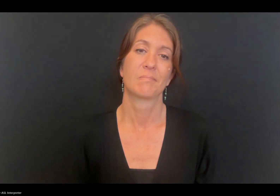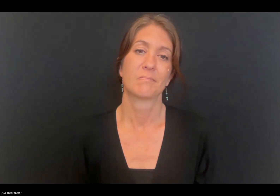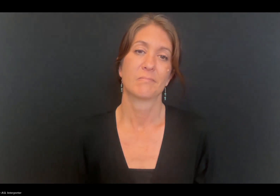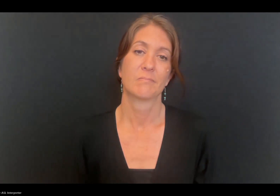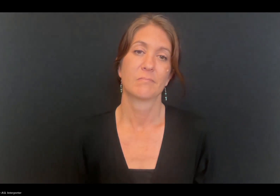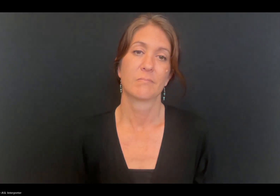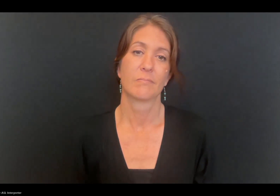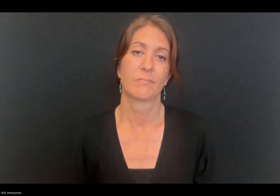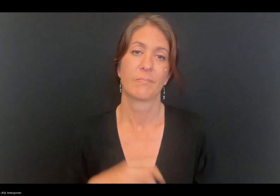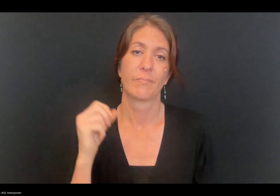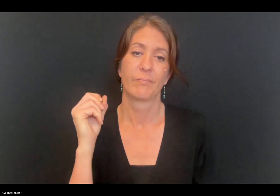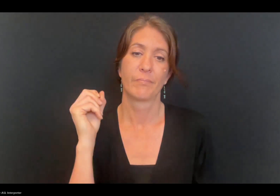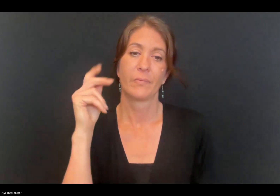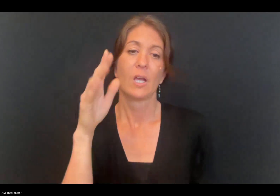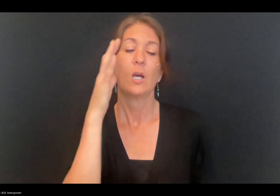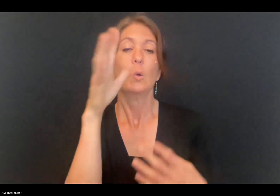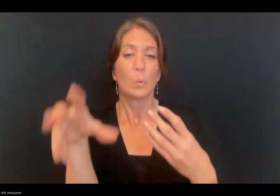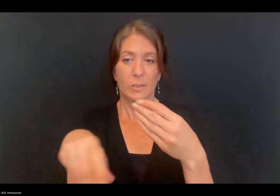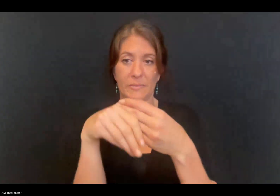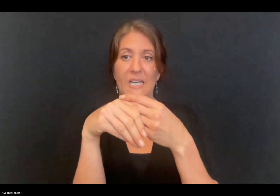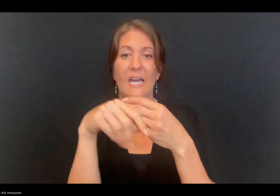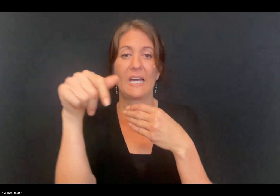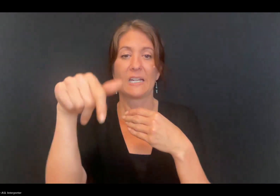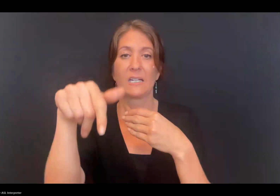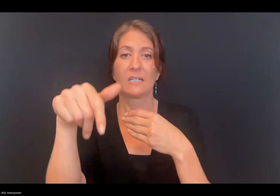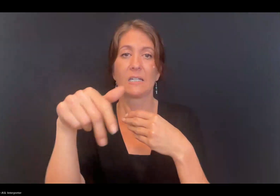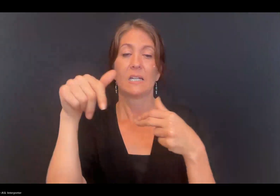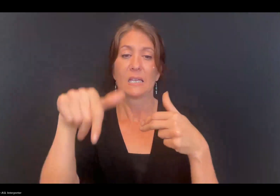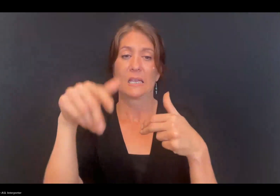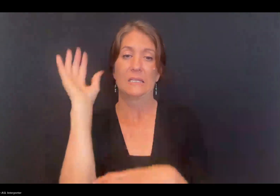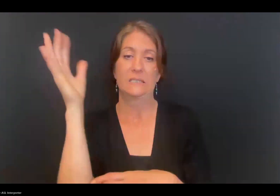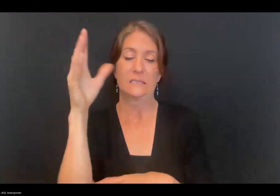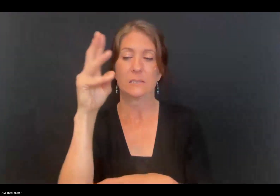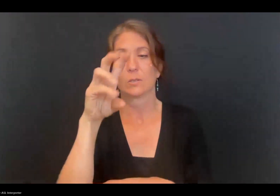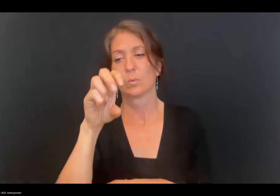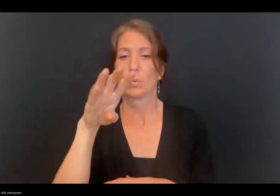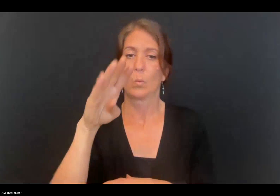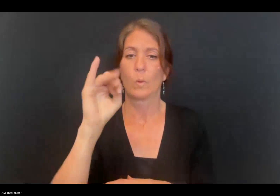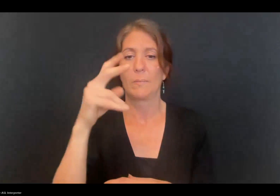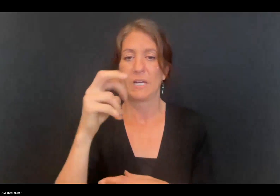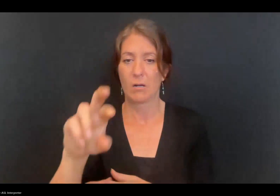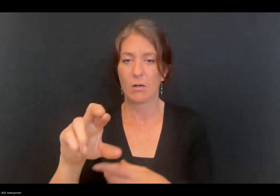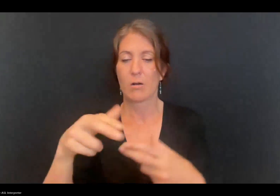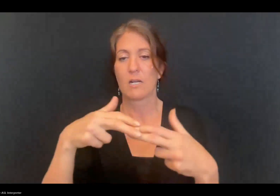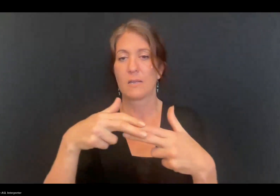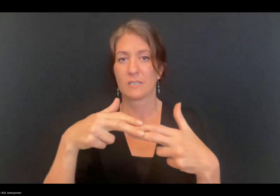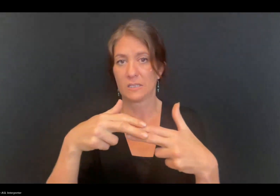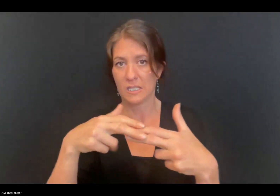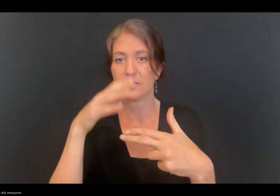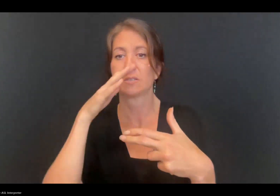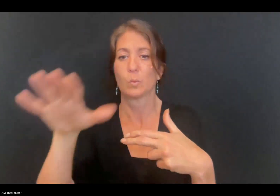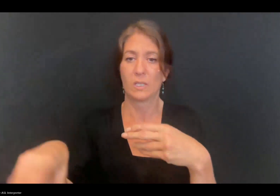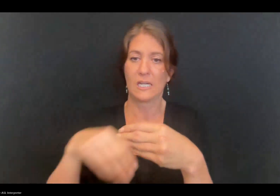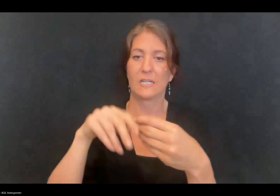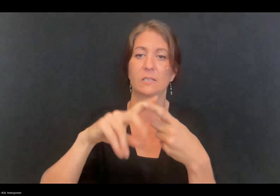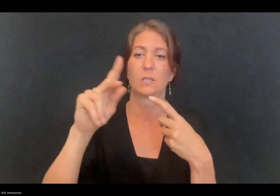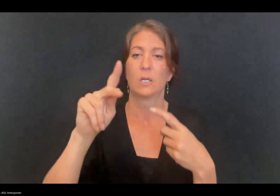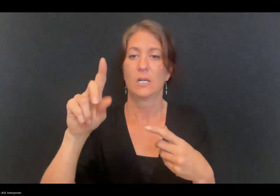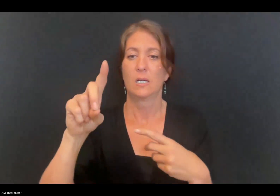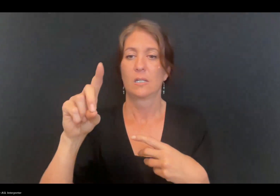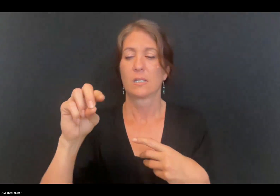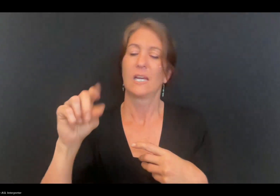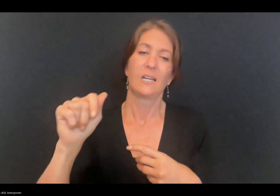We will be posting these this webinar video and the slides on our KDAD's website. I will send